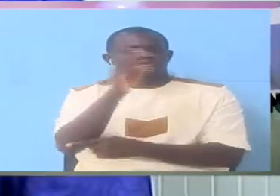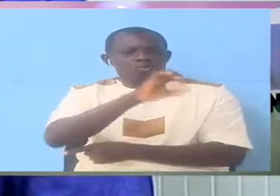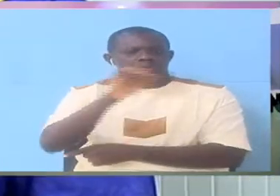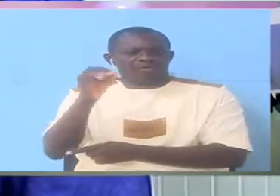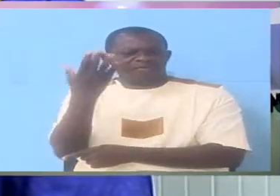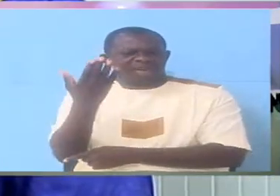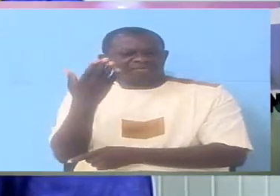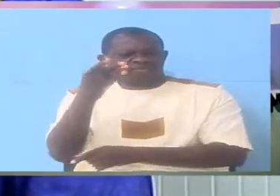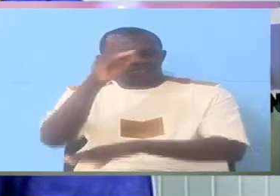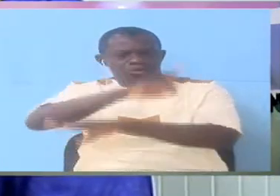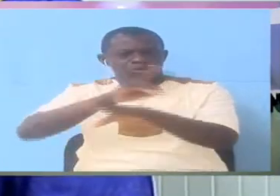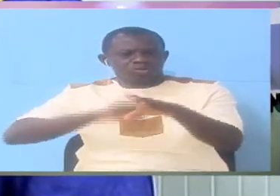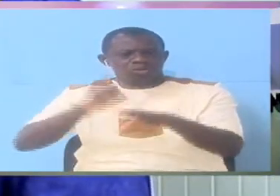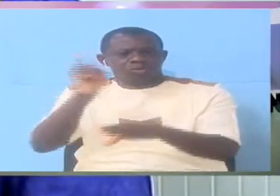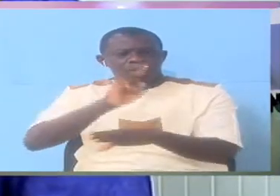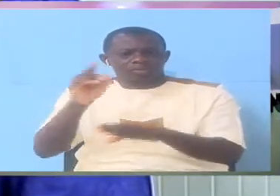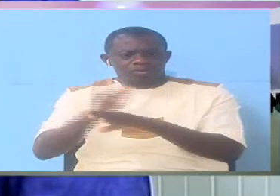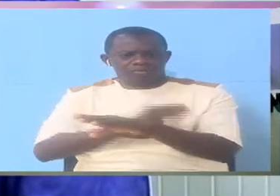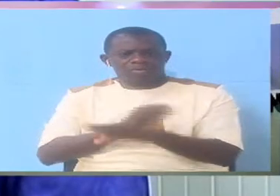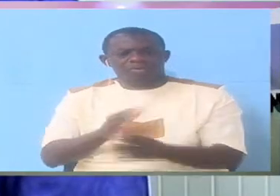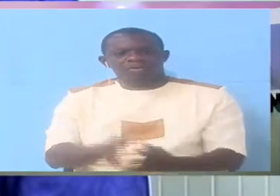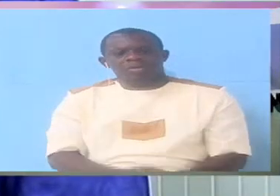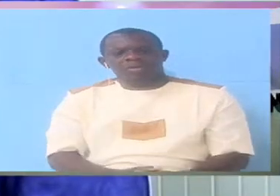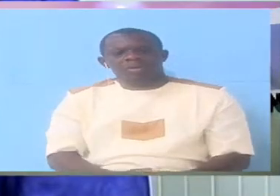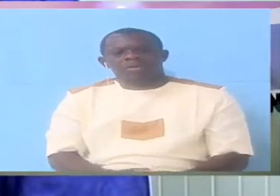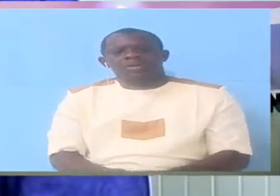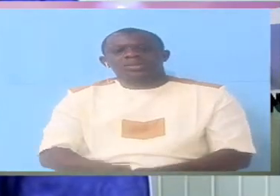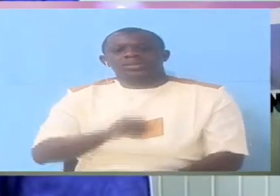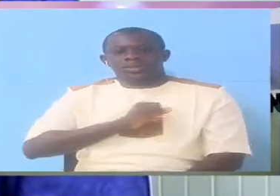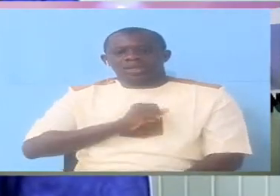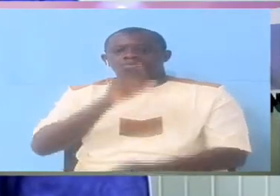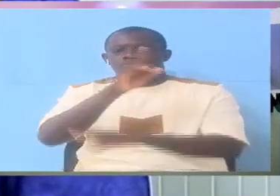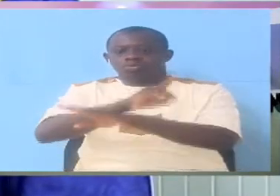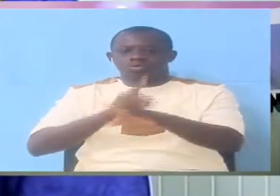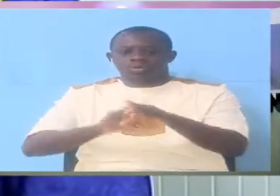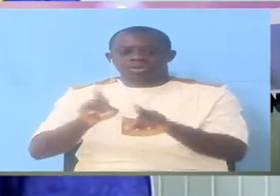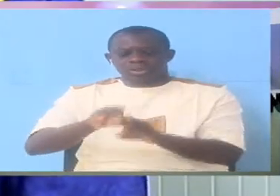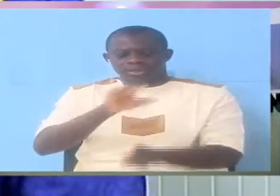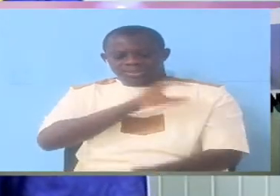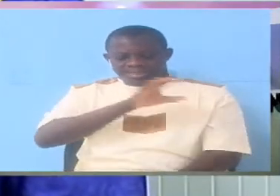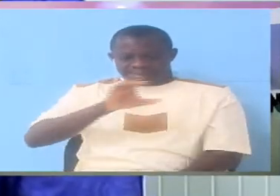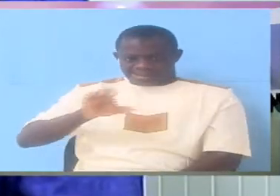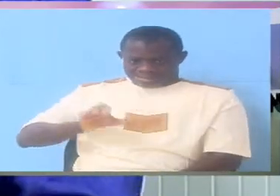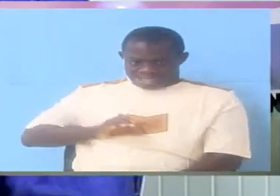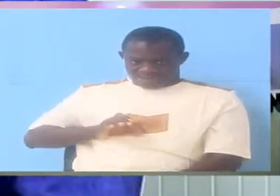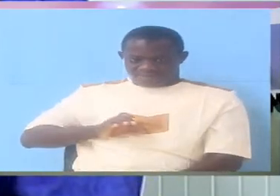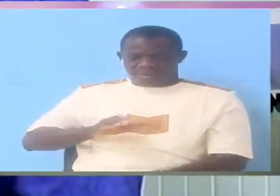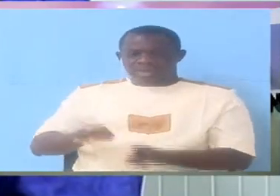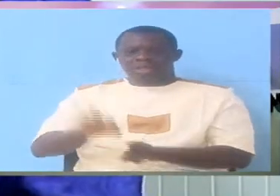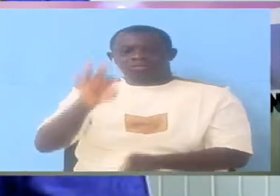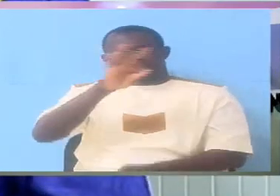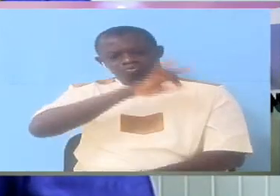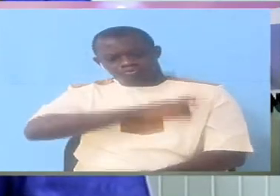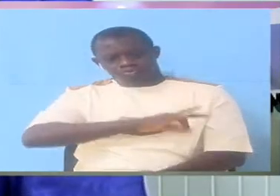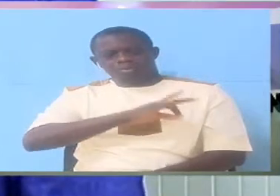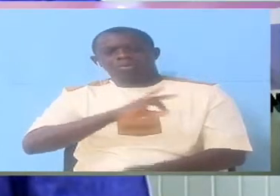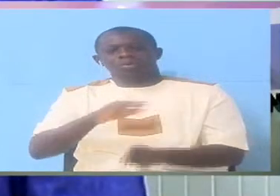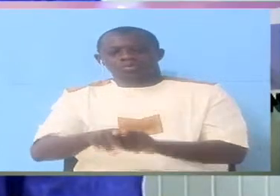2005 Chief Revenue Controller. Chief Revenue Controller. At the